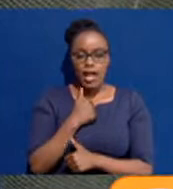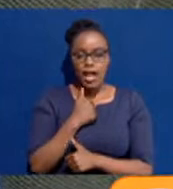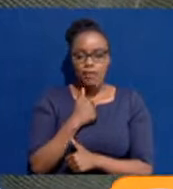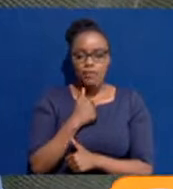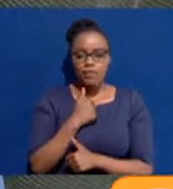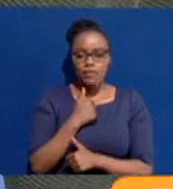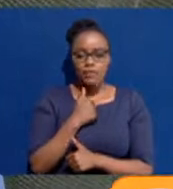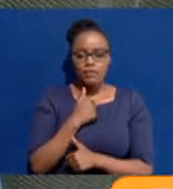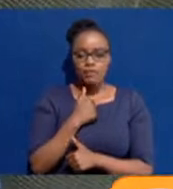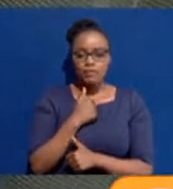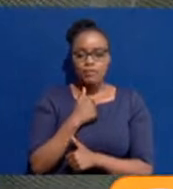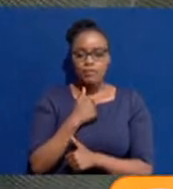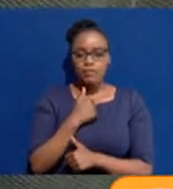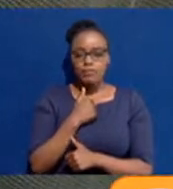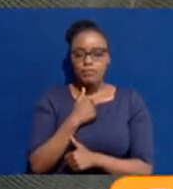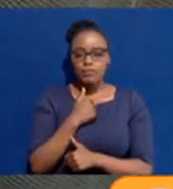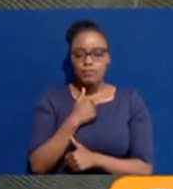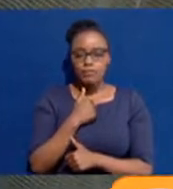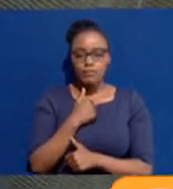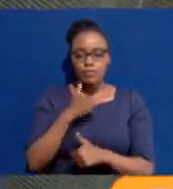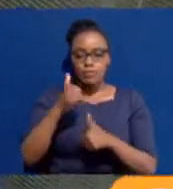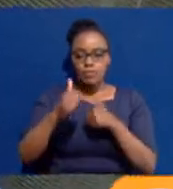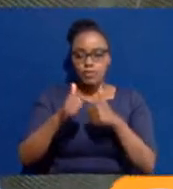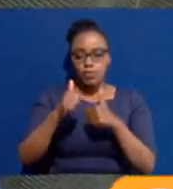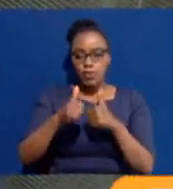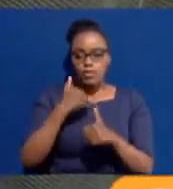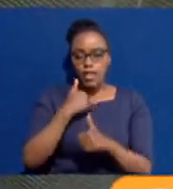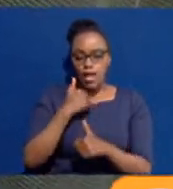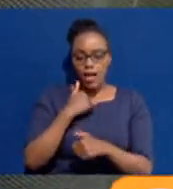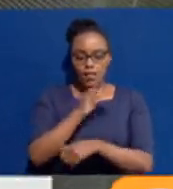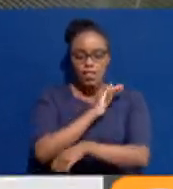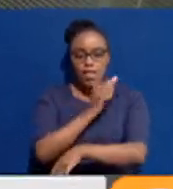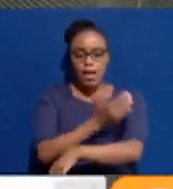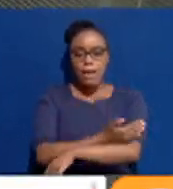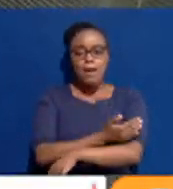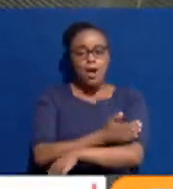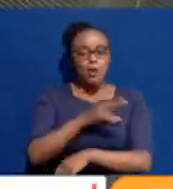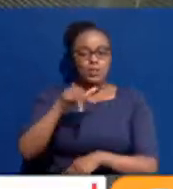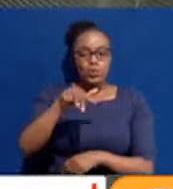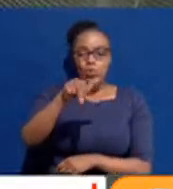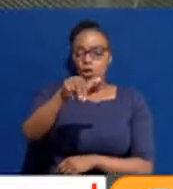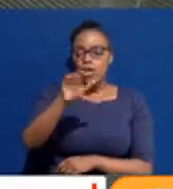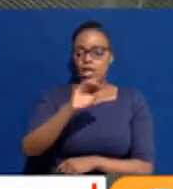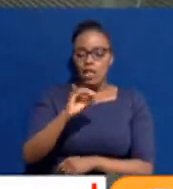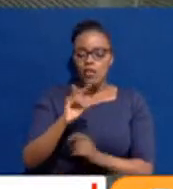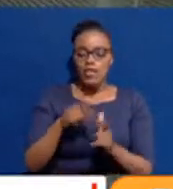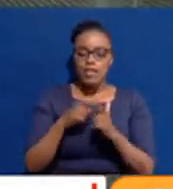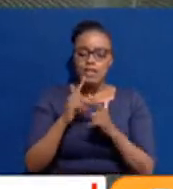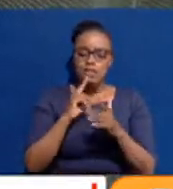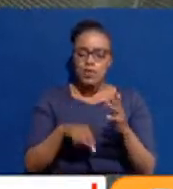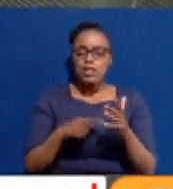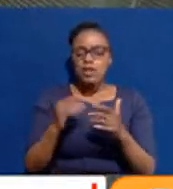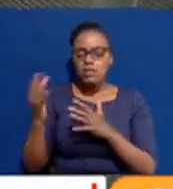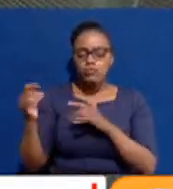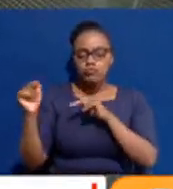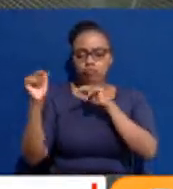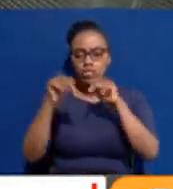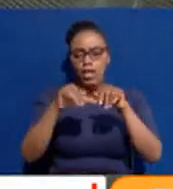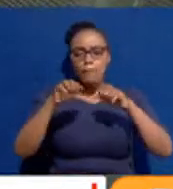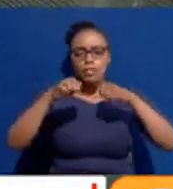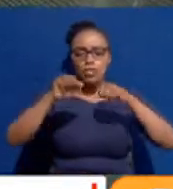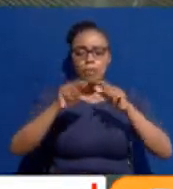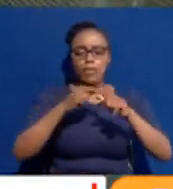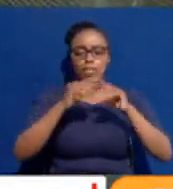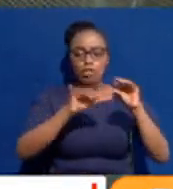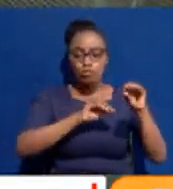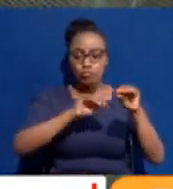Paka rafiki yangu wakaona mimi hana nguvu ya kutembea, akabeba mimi na pikipiki, akapeleka